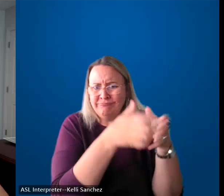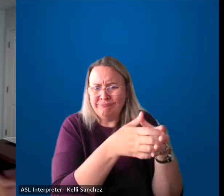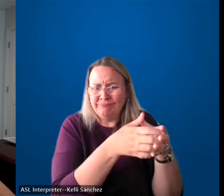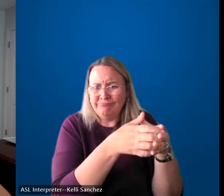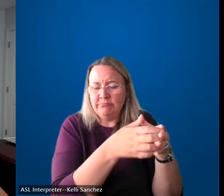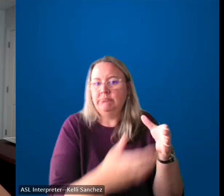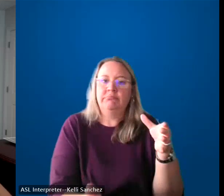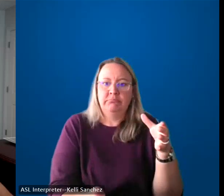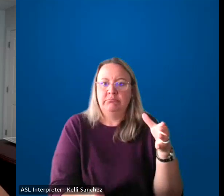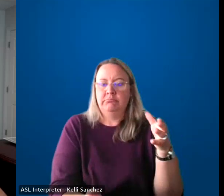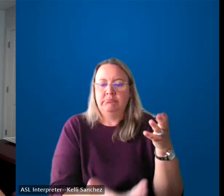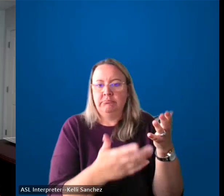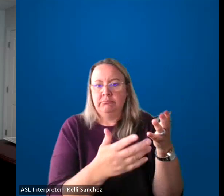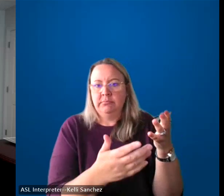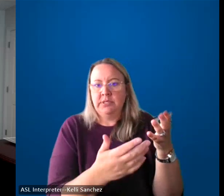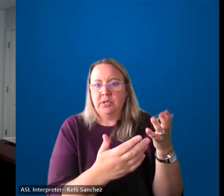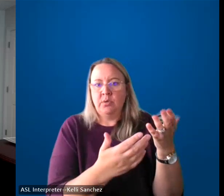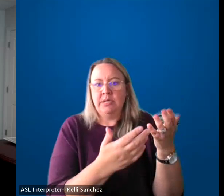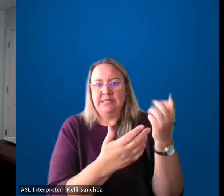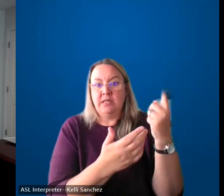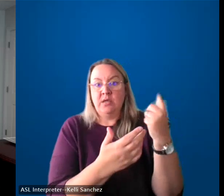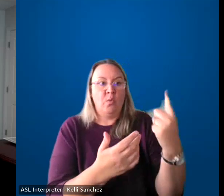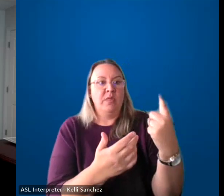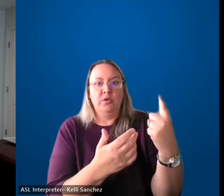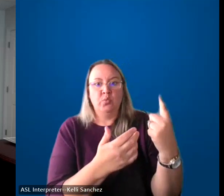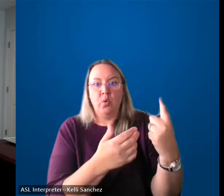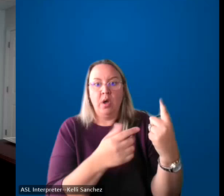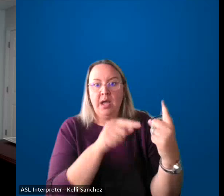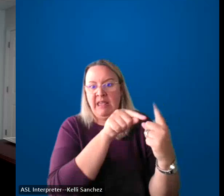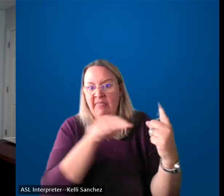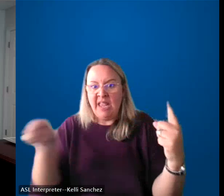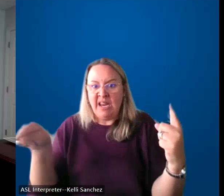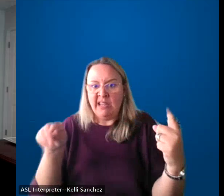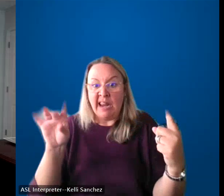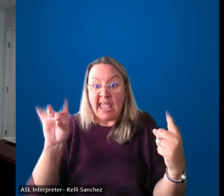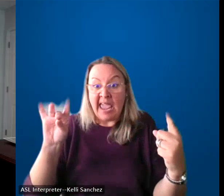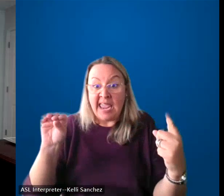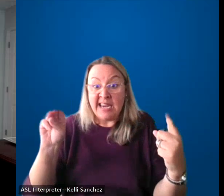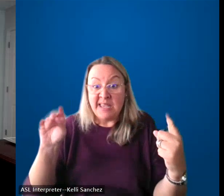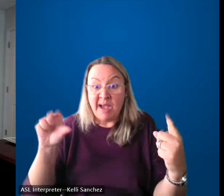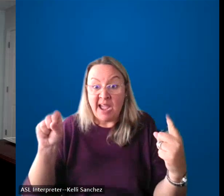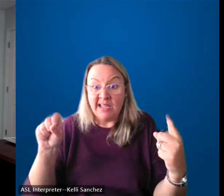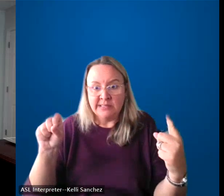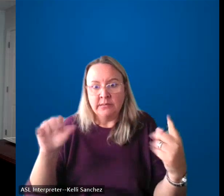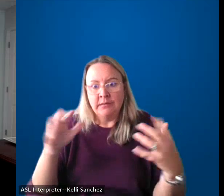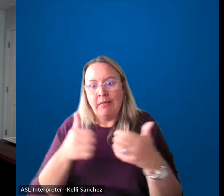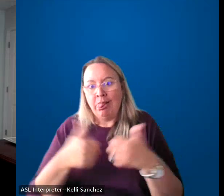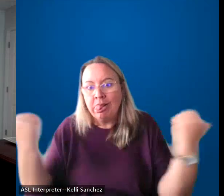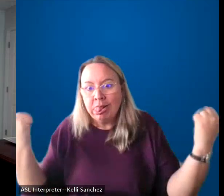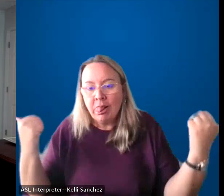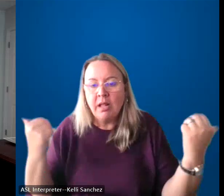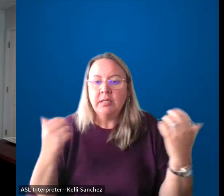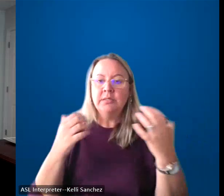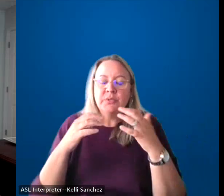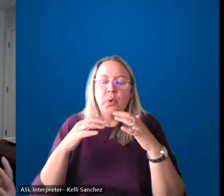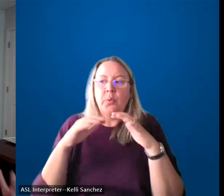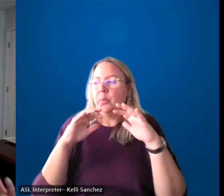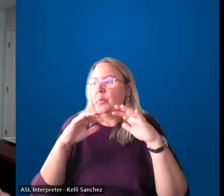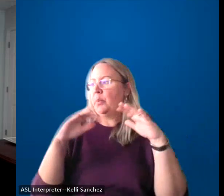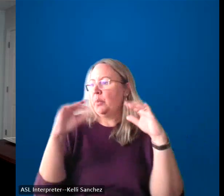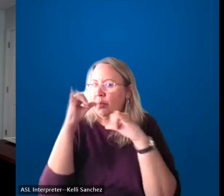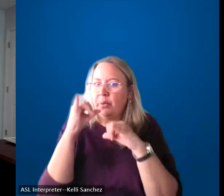for 80 miles in any direction. So, and we know that it takes individuals at minimum or